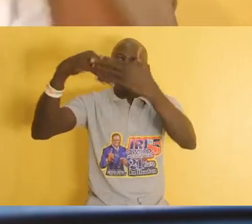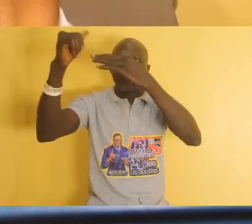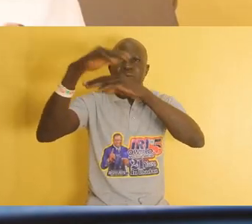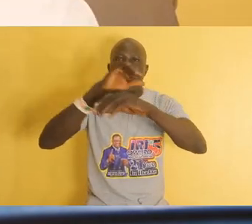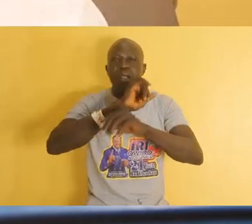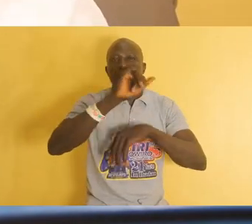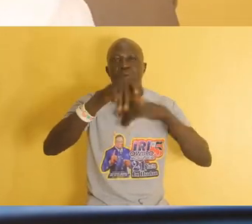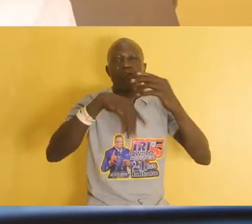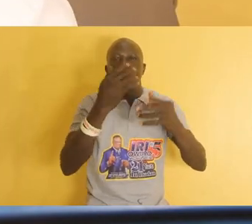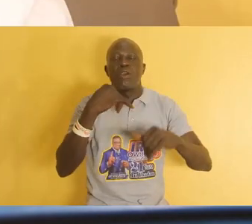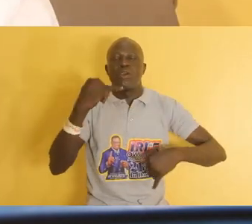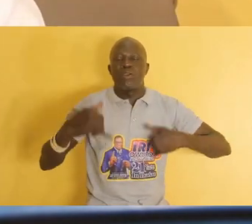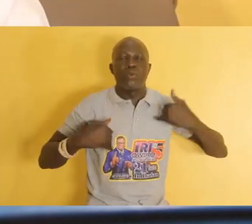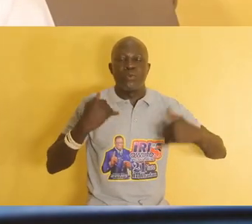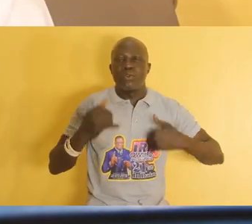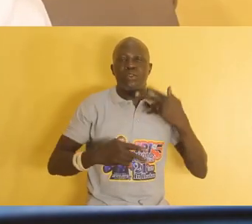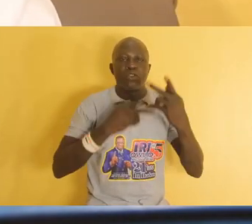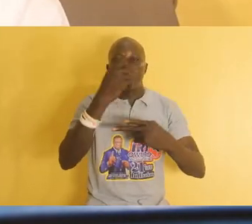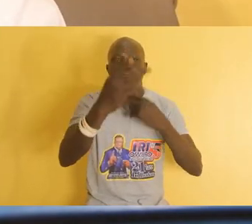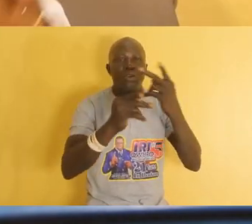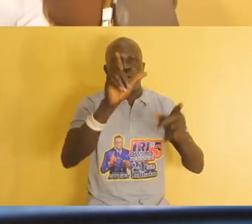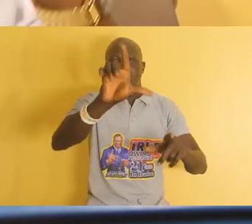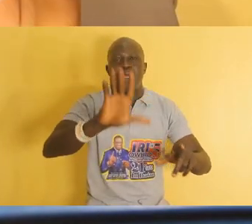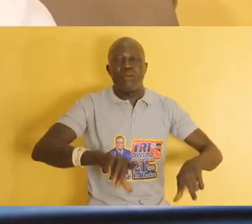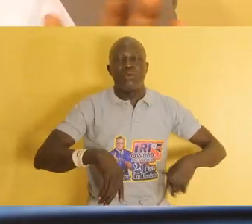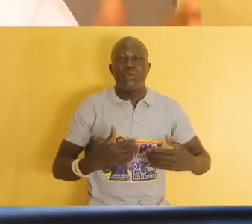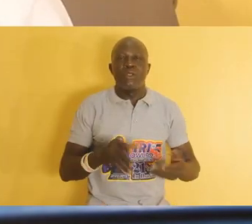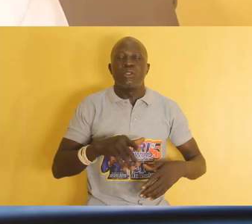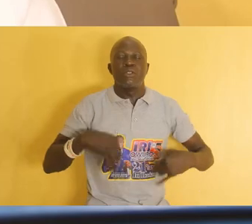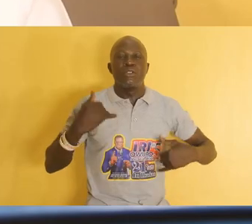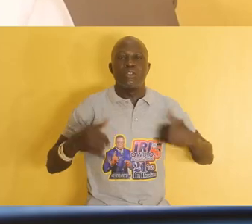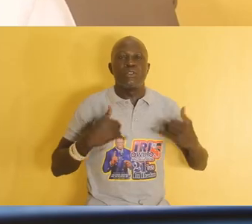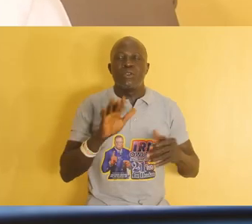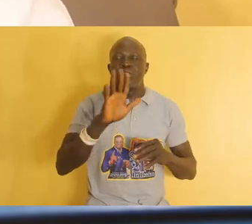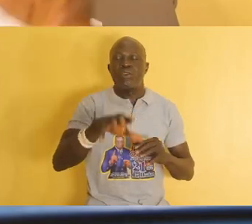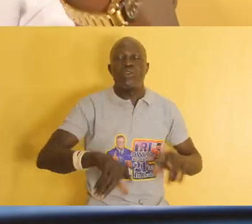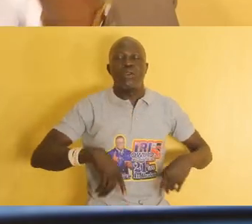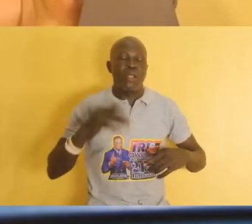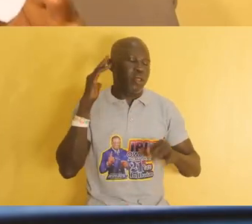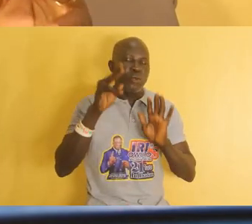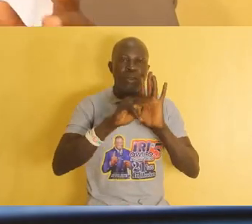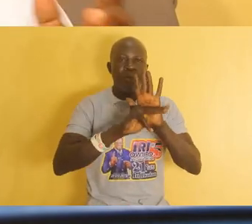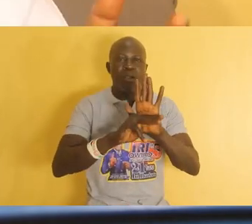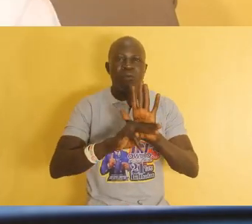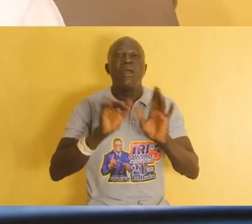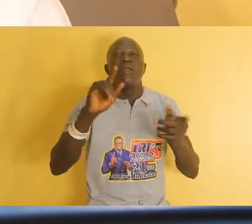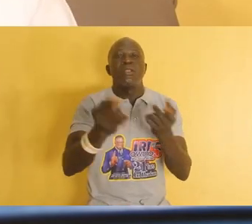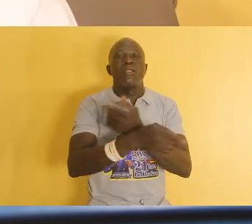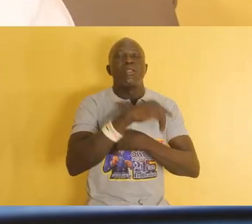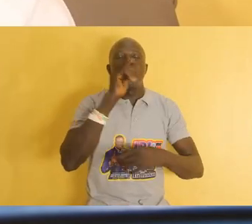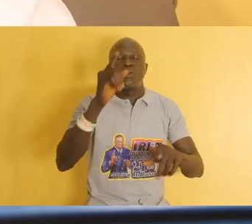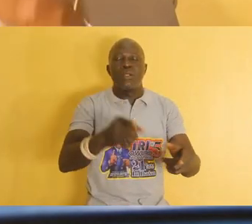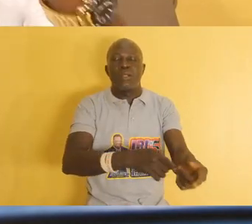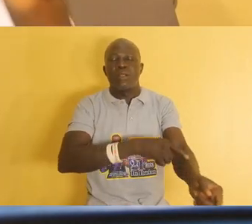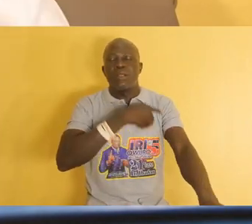gbé ayé rẹ̀ wù. Amen. Visit your life with joy. Ayé rẹ̀ afọ. Amen. Your life will manifest. Ọjọ́ rẹ̀ adalẹ̀. Amen. You live